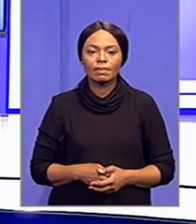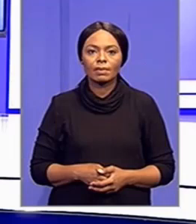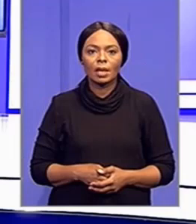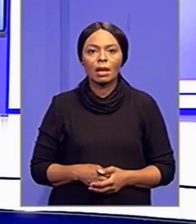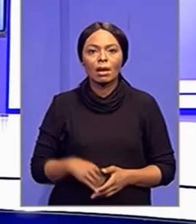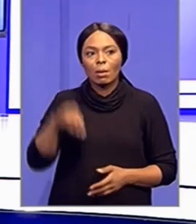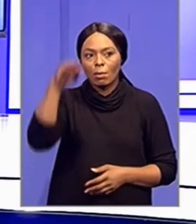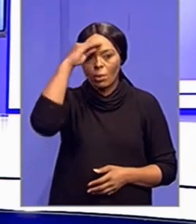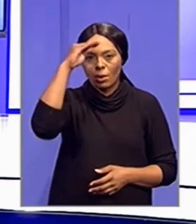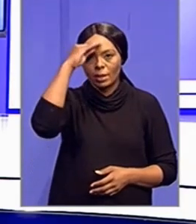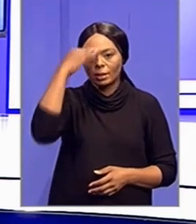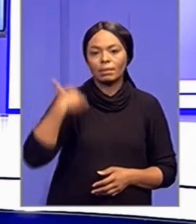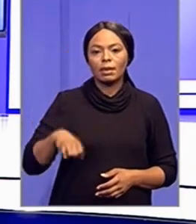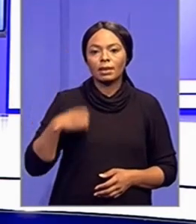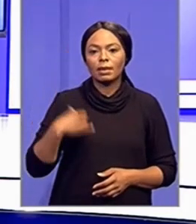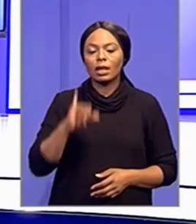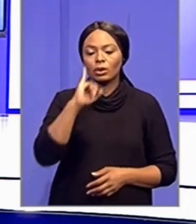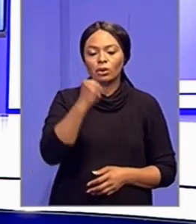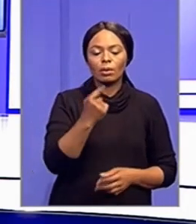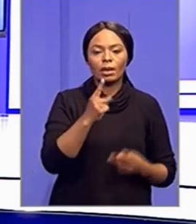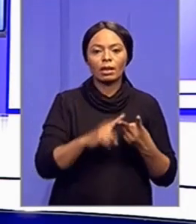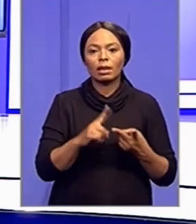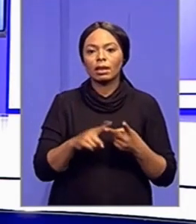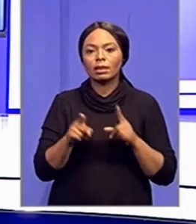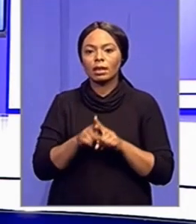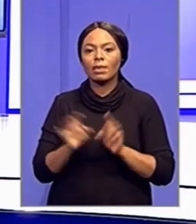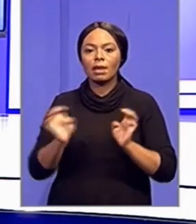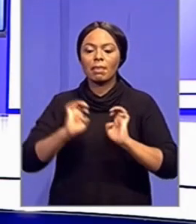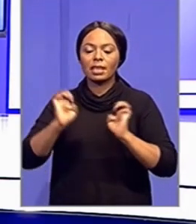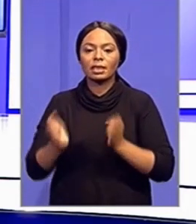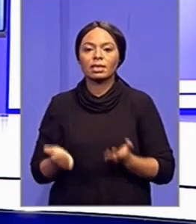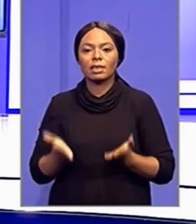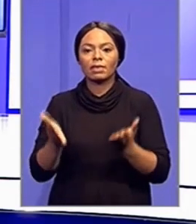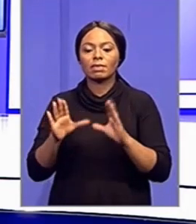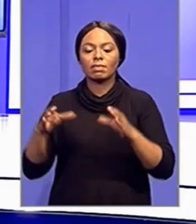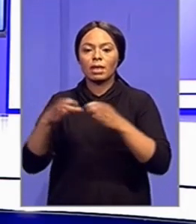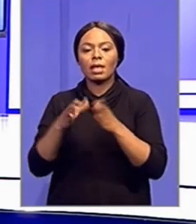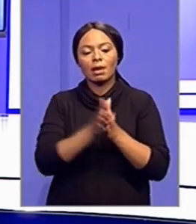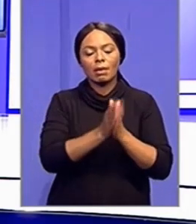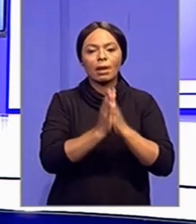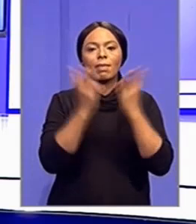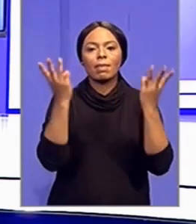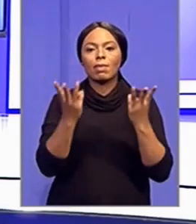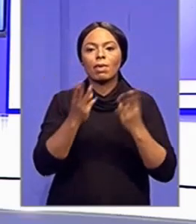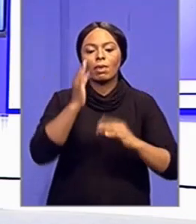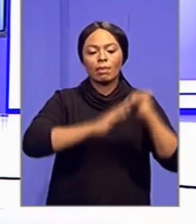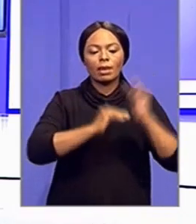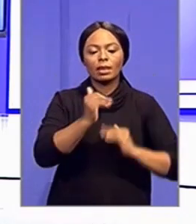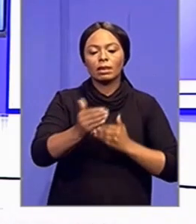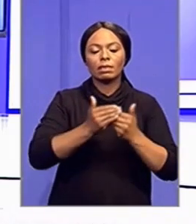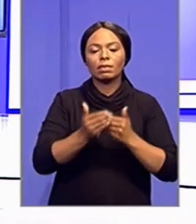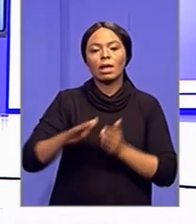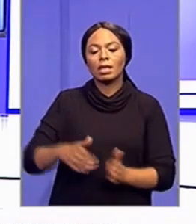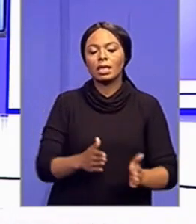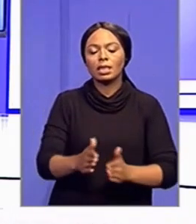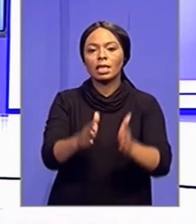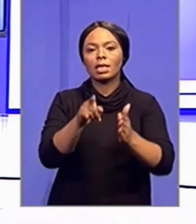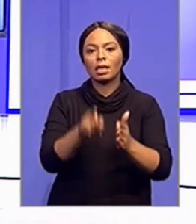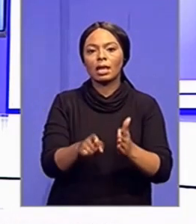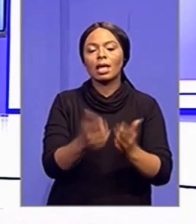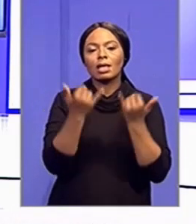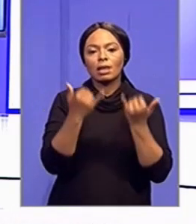Maphodisa a masepala wa Johannesburg le ba ditirelo tša tšhoganyetšo ba ipiletša go badudi ba Alexander ba agile go bapa le noka ya Jacks-Kay gore ba